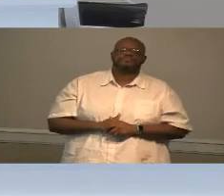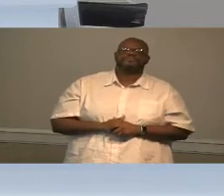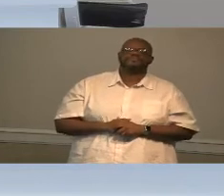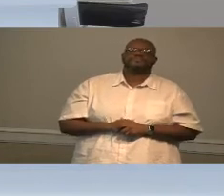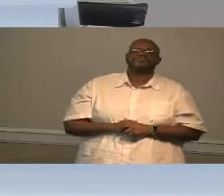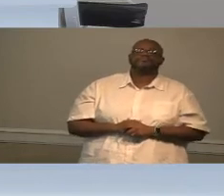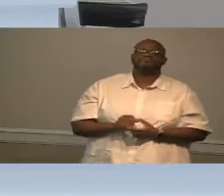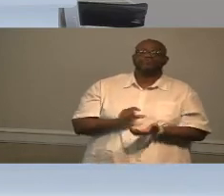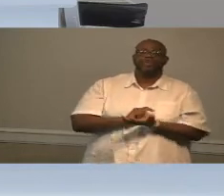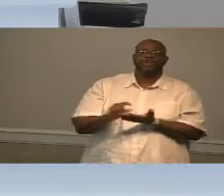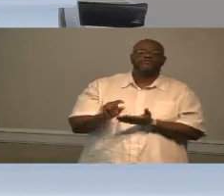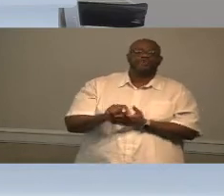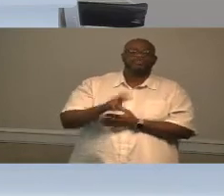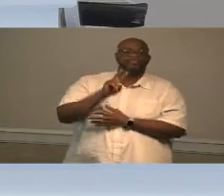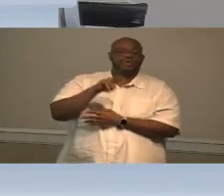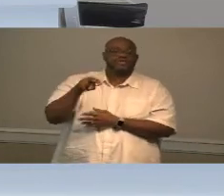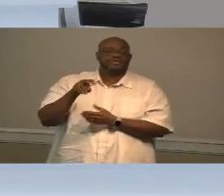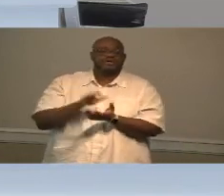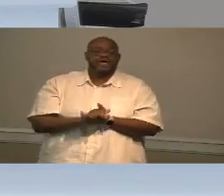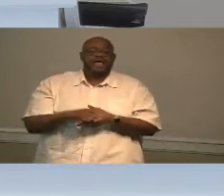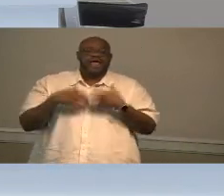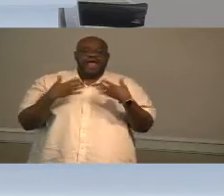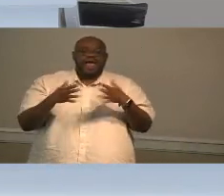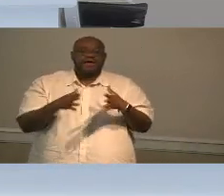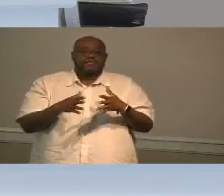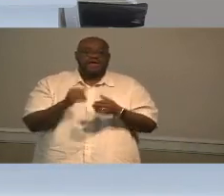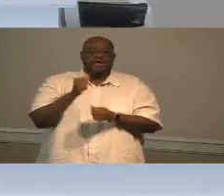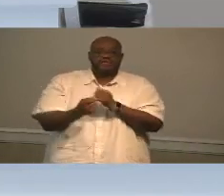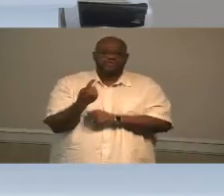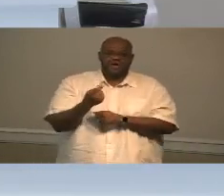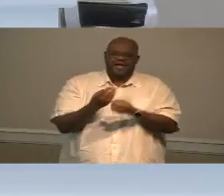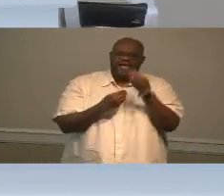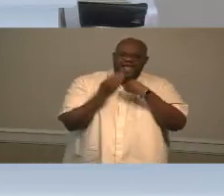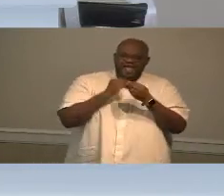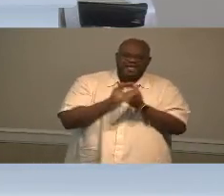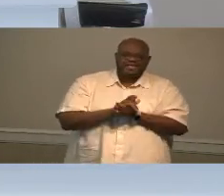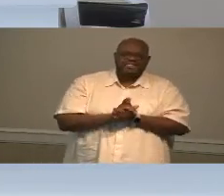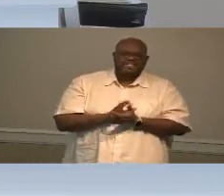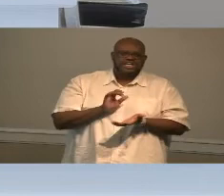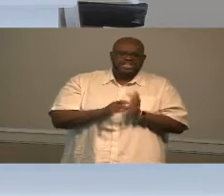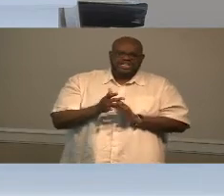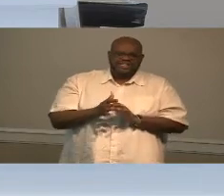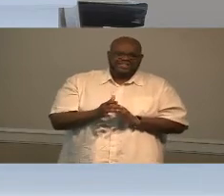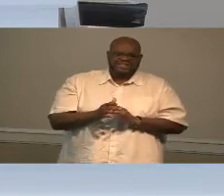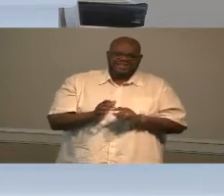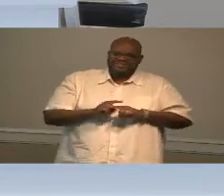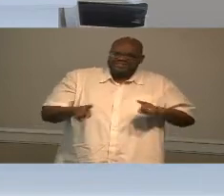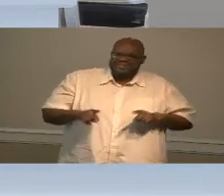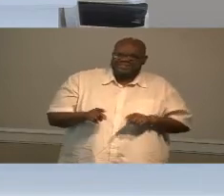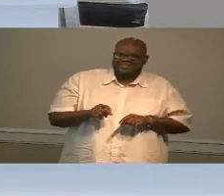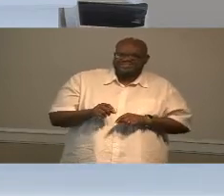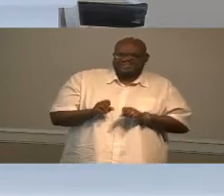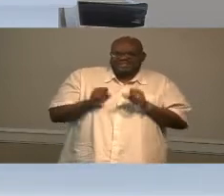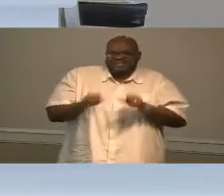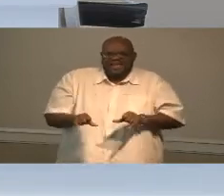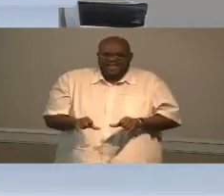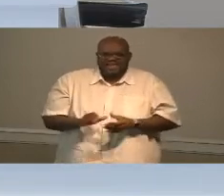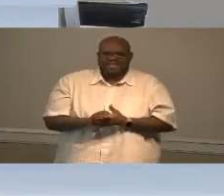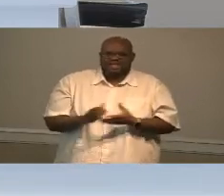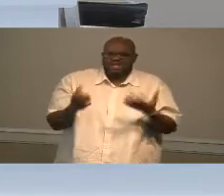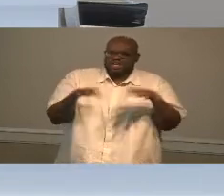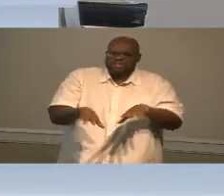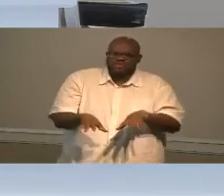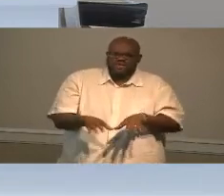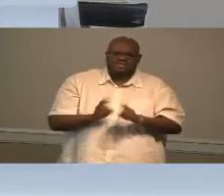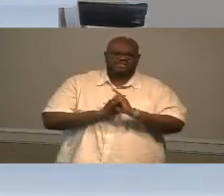Verse 22, after everybody's been fed, Jesus does not linger and does not want the disciples to linger, but he